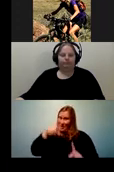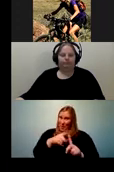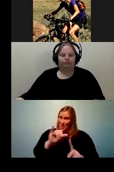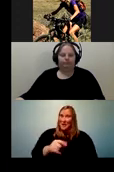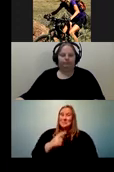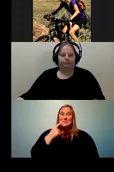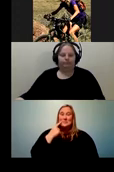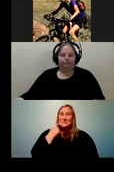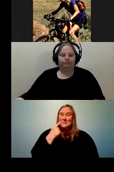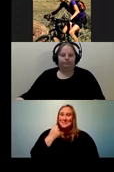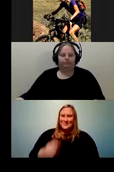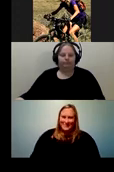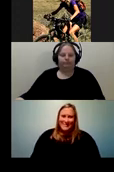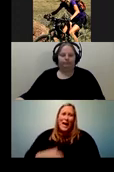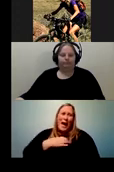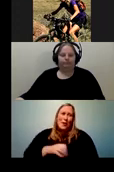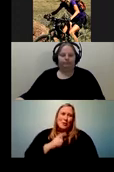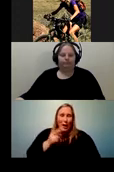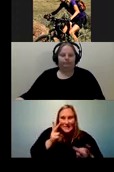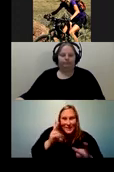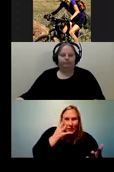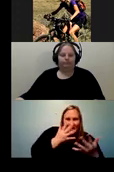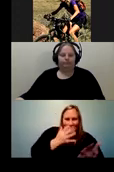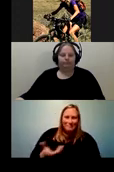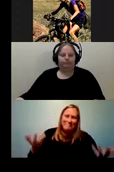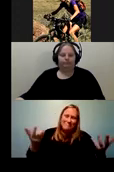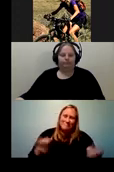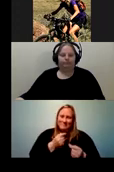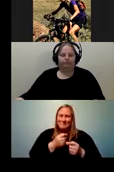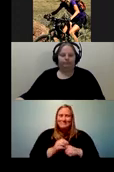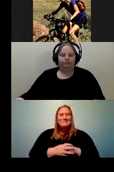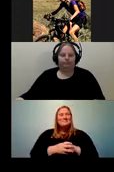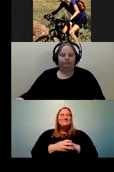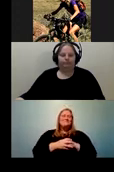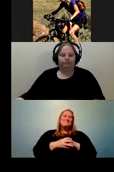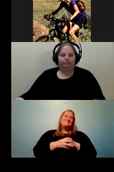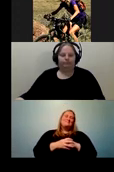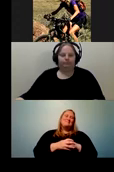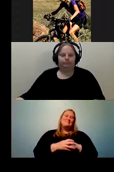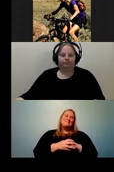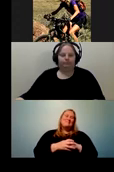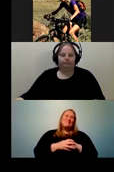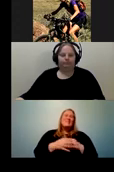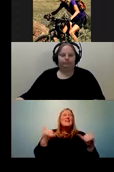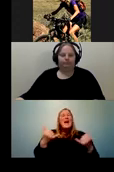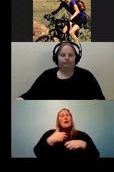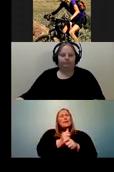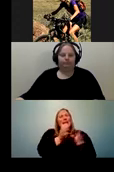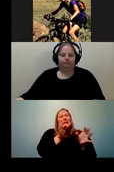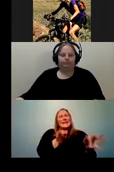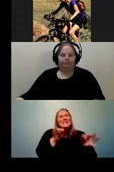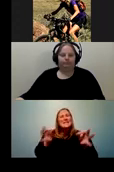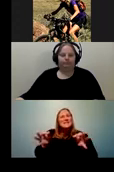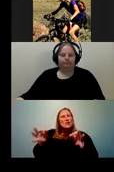Wish I could talk to you all. All right. So ethical decision-making. We're going to have